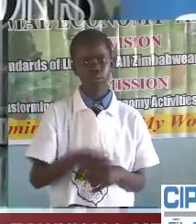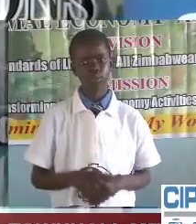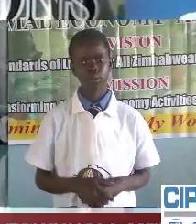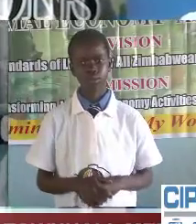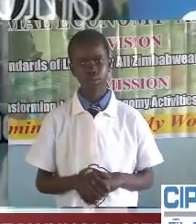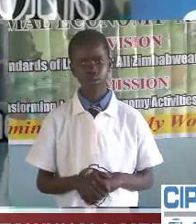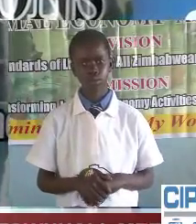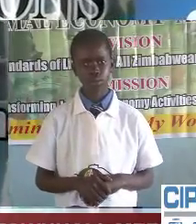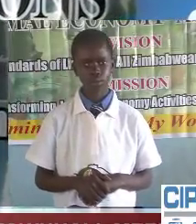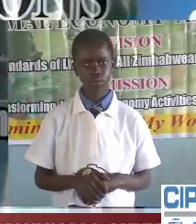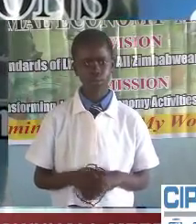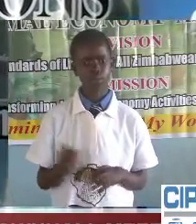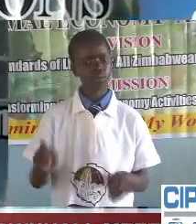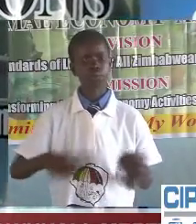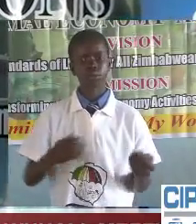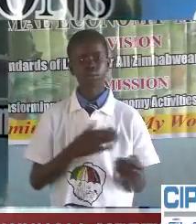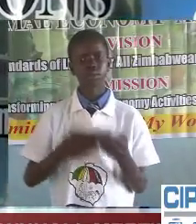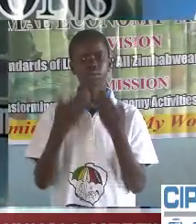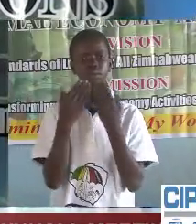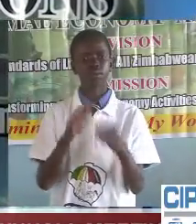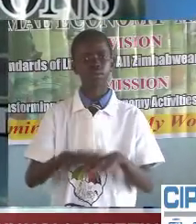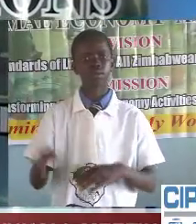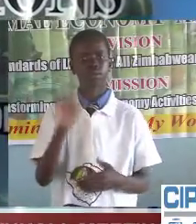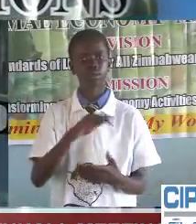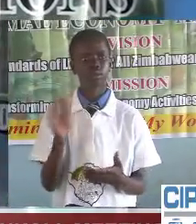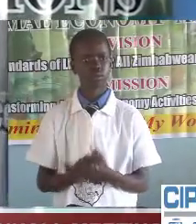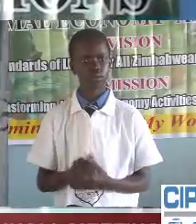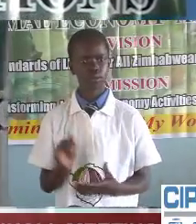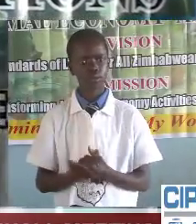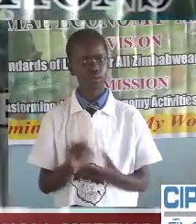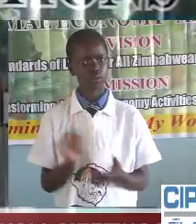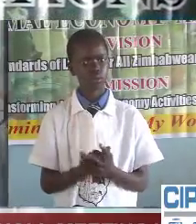Lorraine, to come and take the podium.